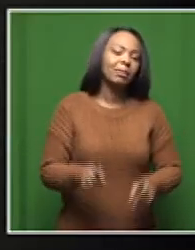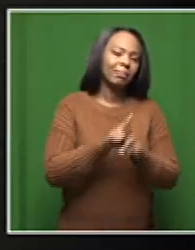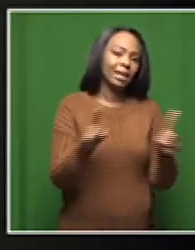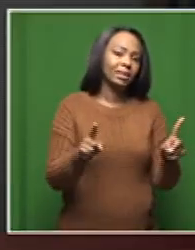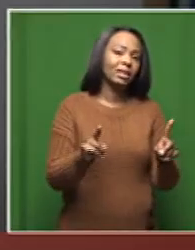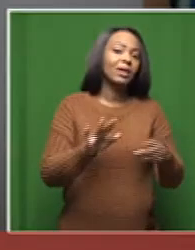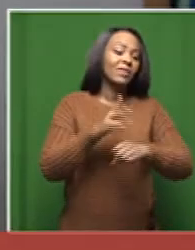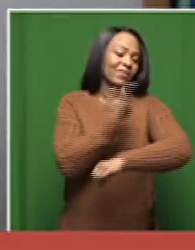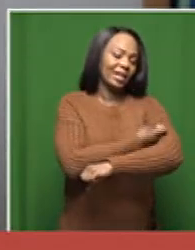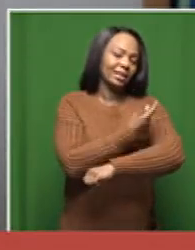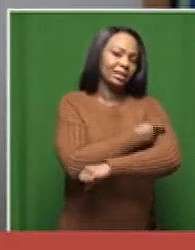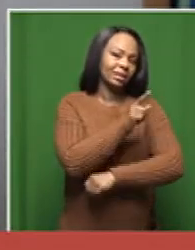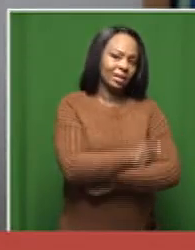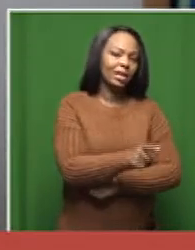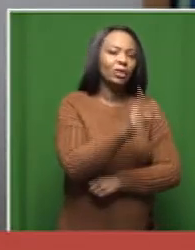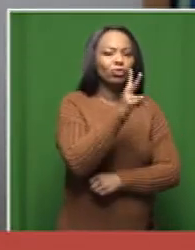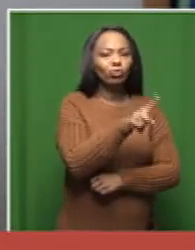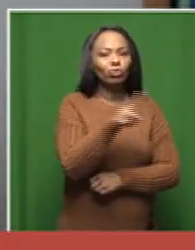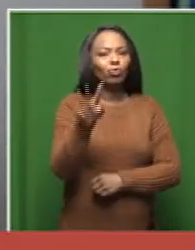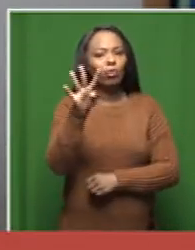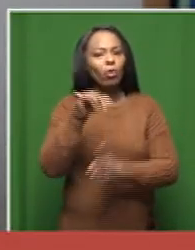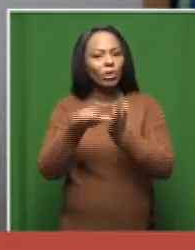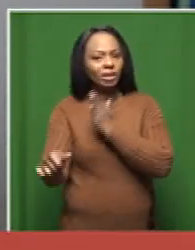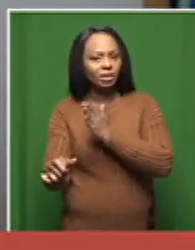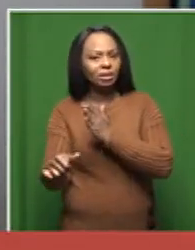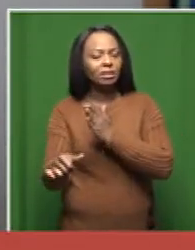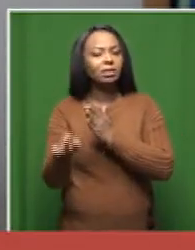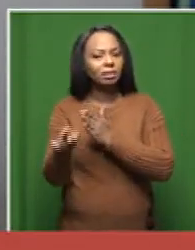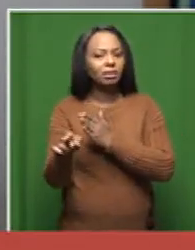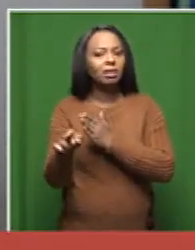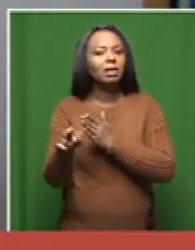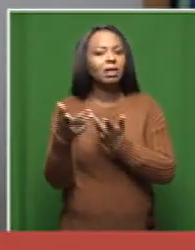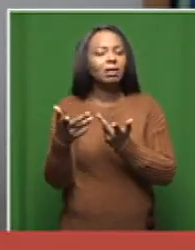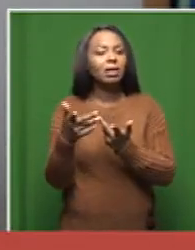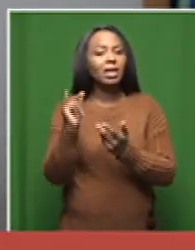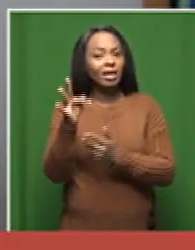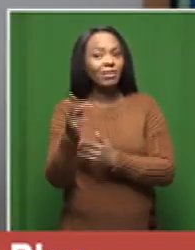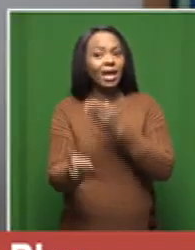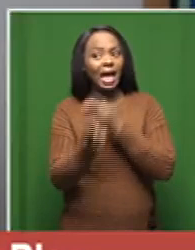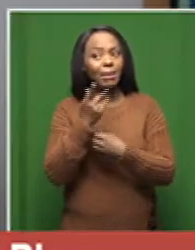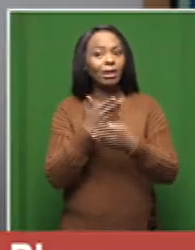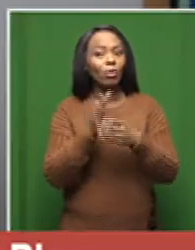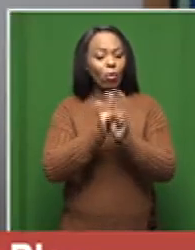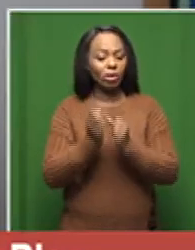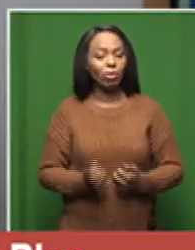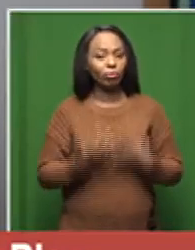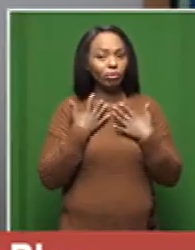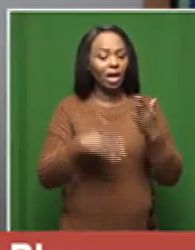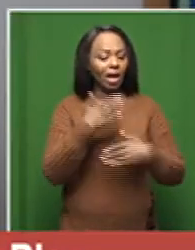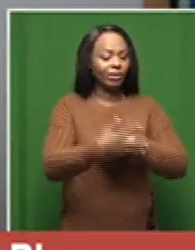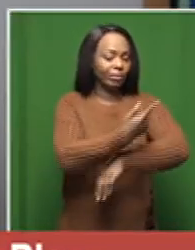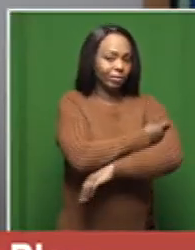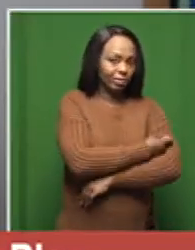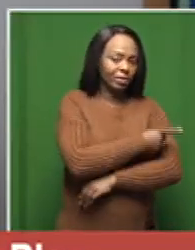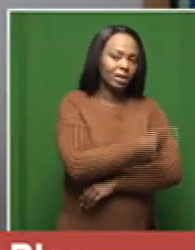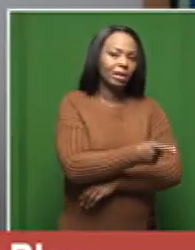weeks for that immune response to kick in. If one gets infected before that time, even after you've been vaccinated,